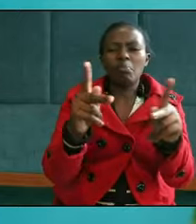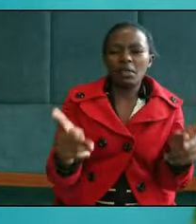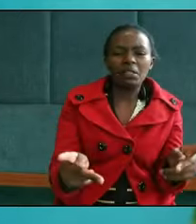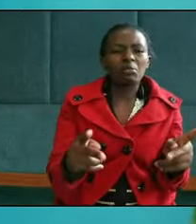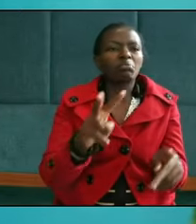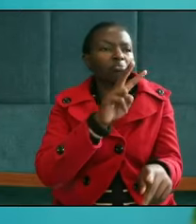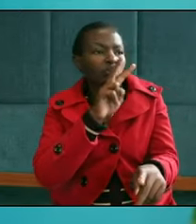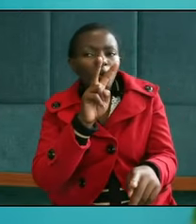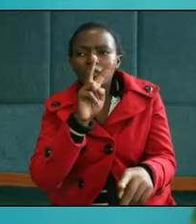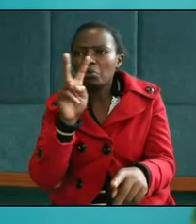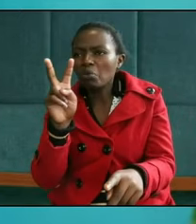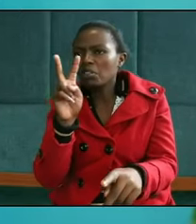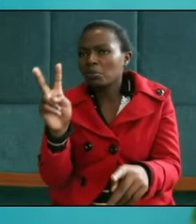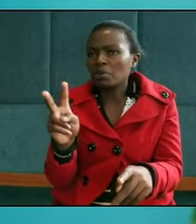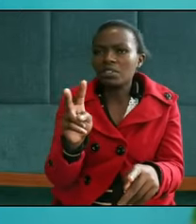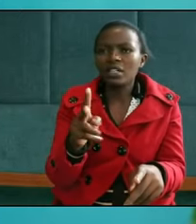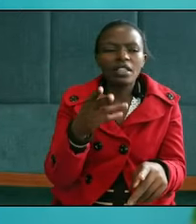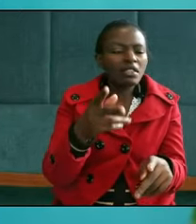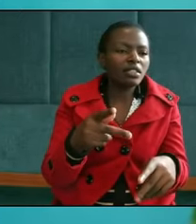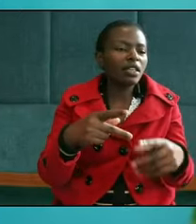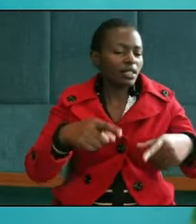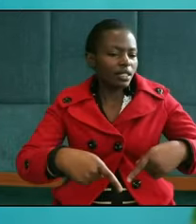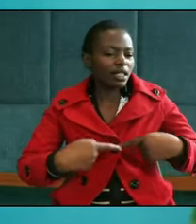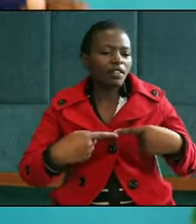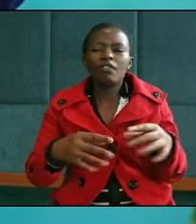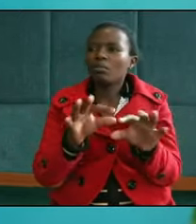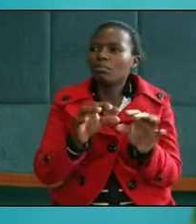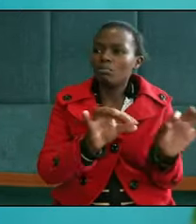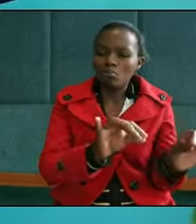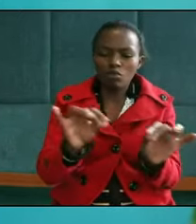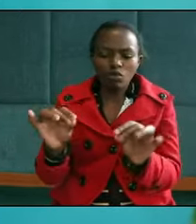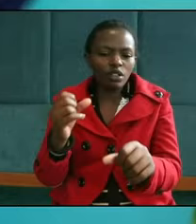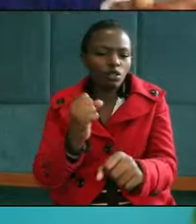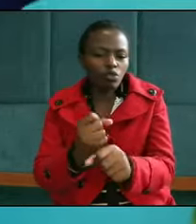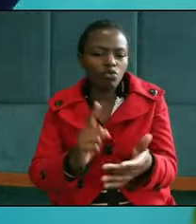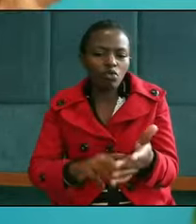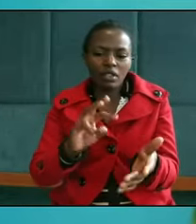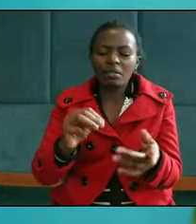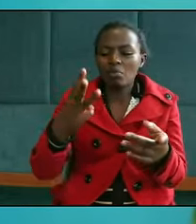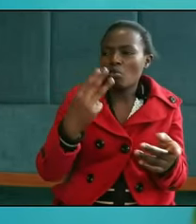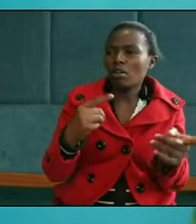spectators. These are self-driven activity members. They do what they want to do.